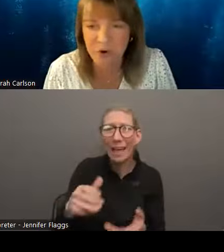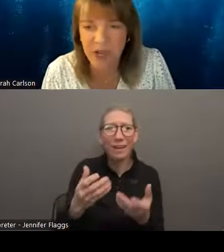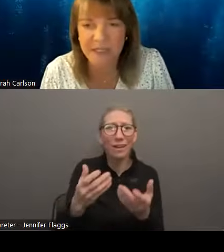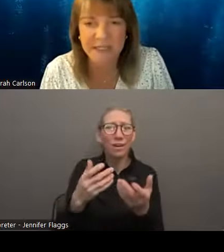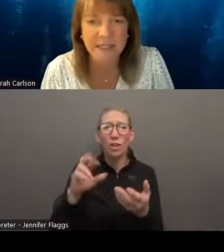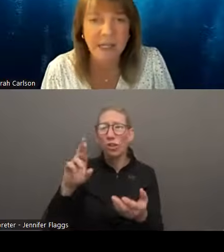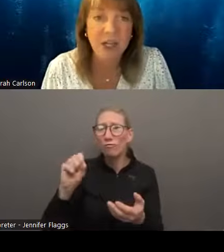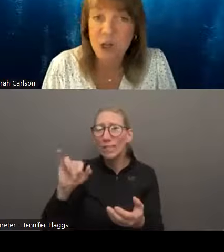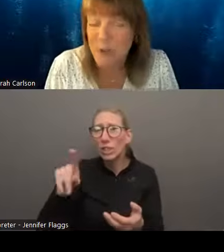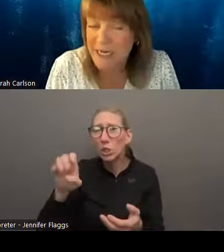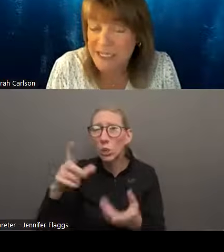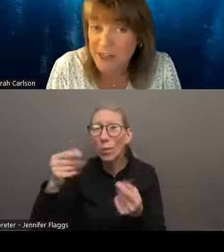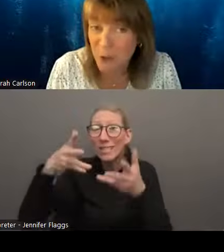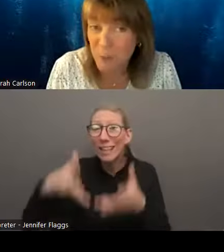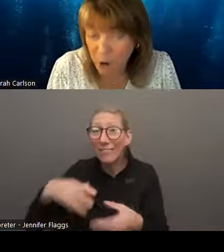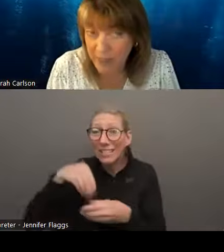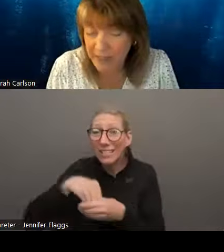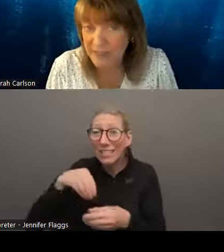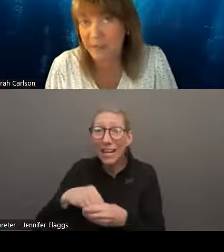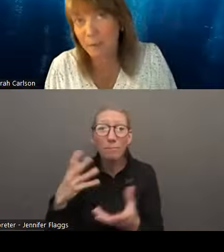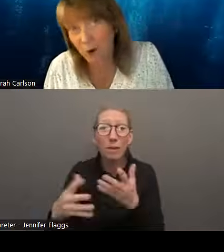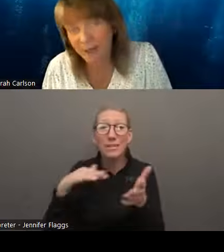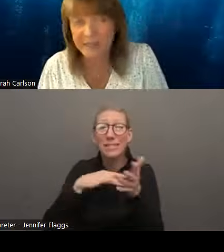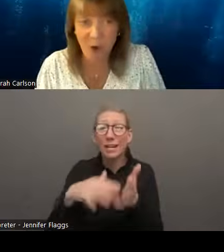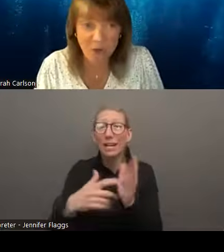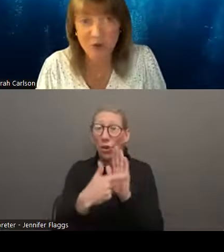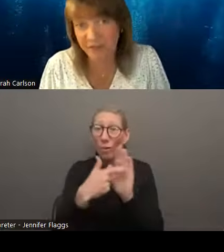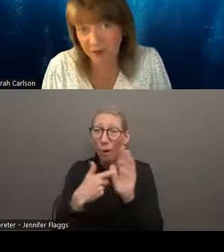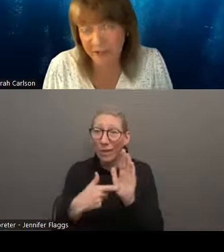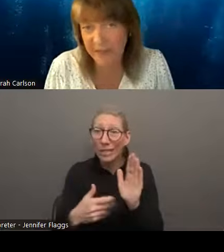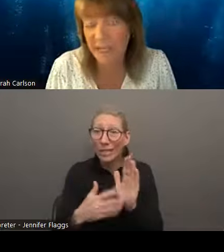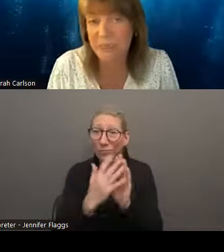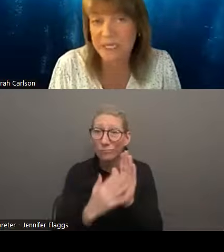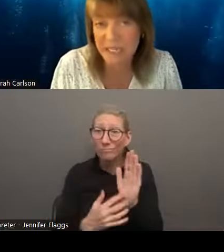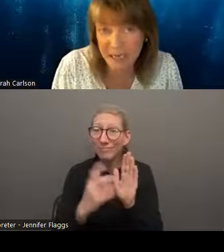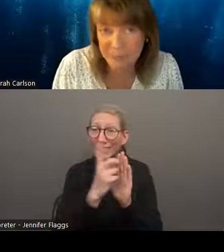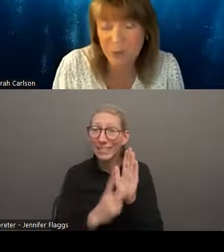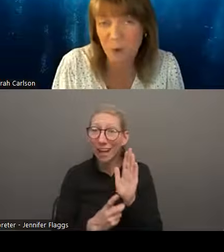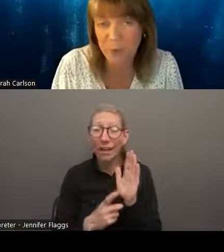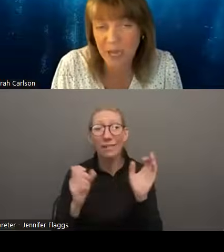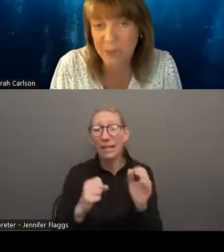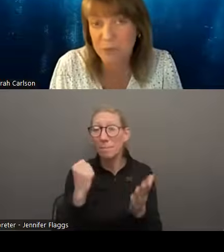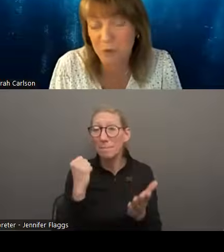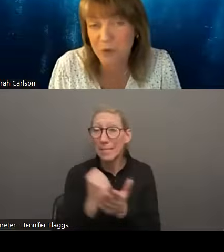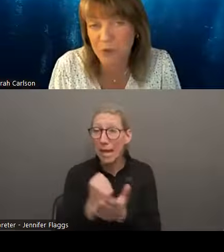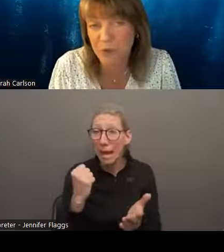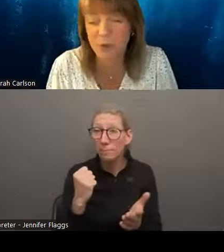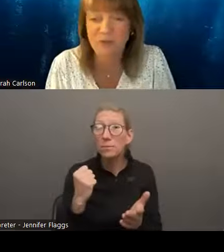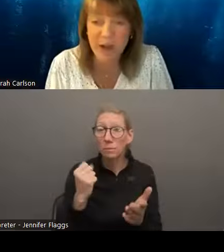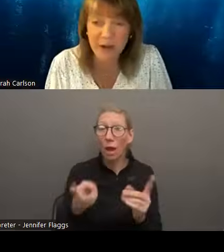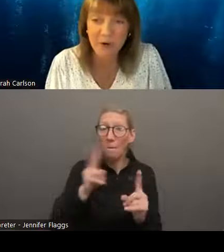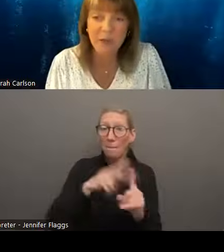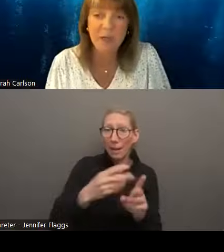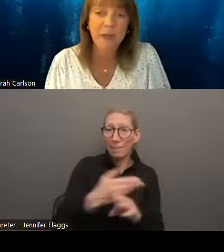of their contents. You might study their markings, and the markings also vary. They can be stamps that were applied before the jar